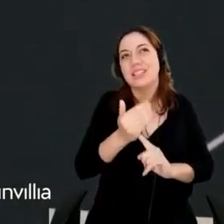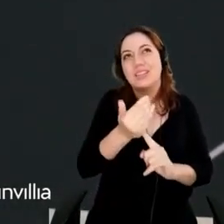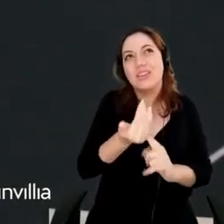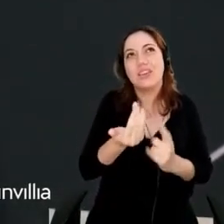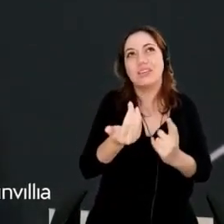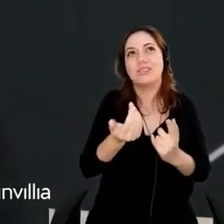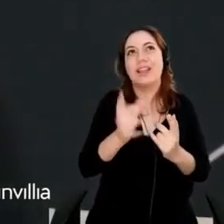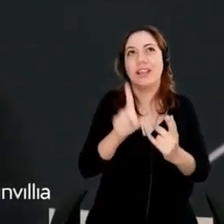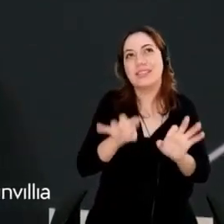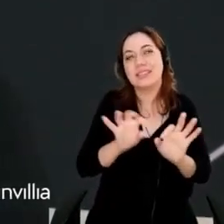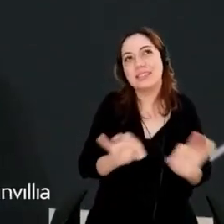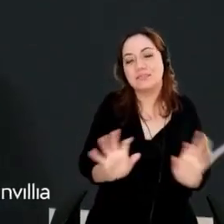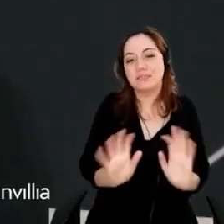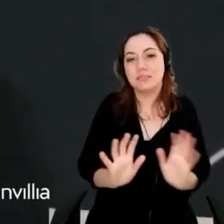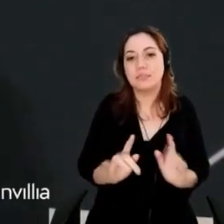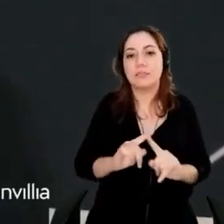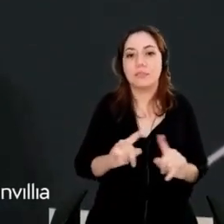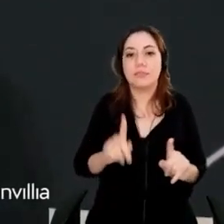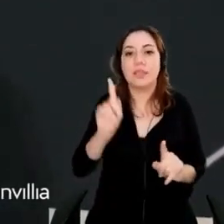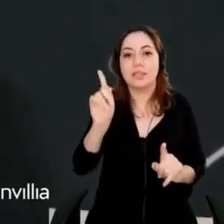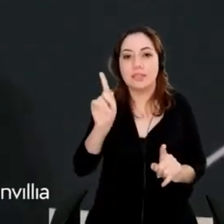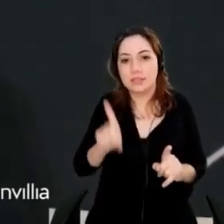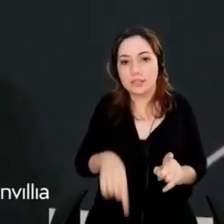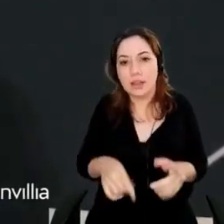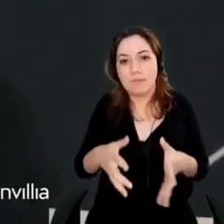much broader revolution,